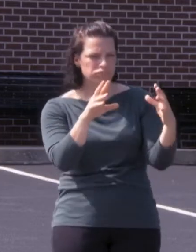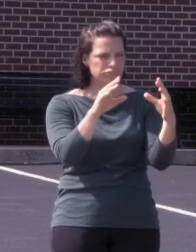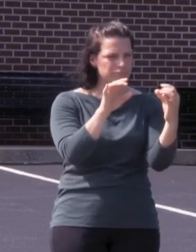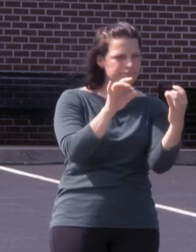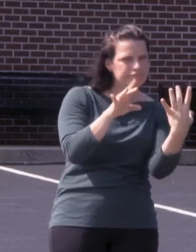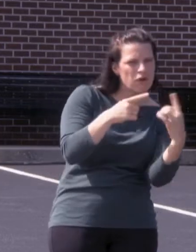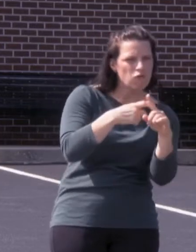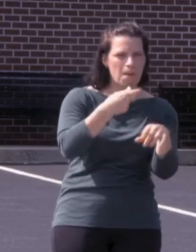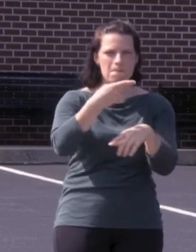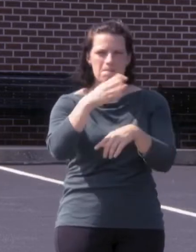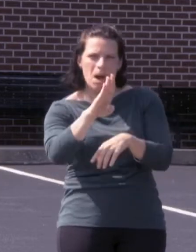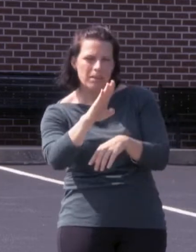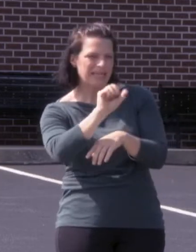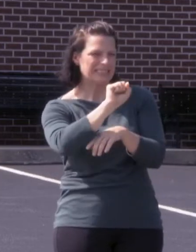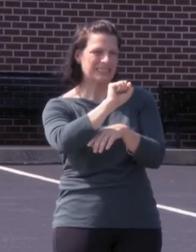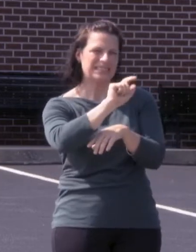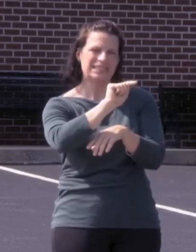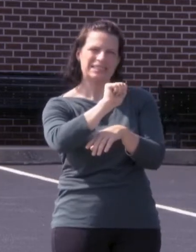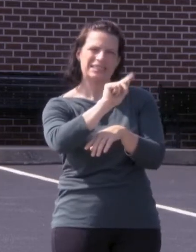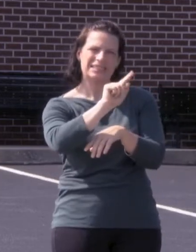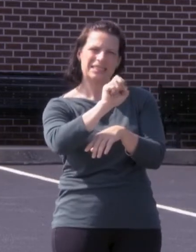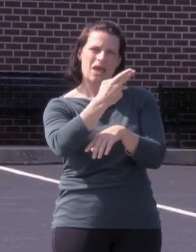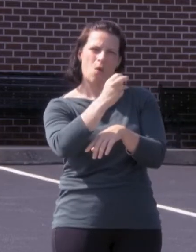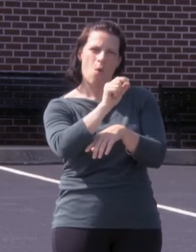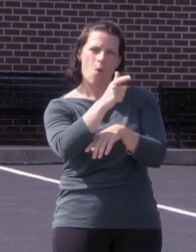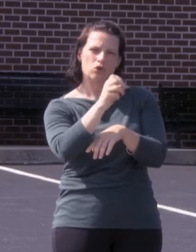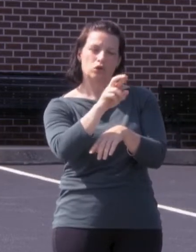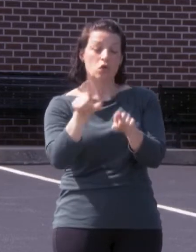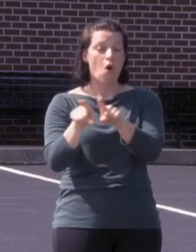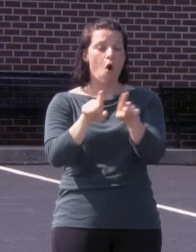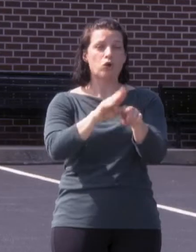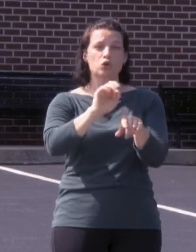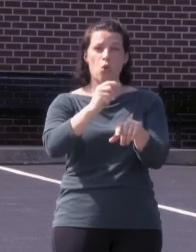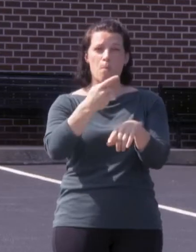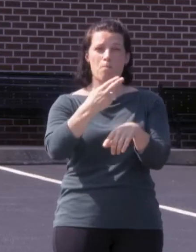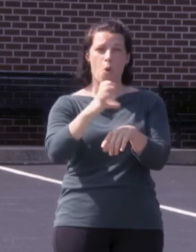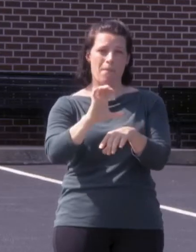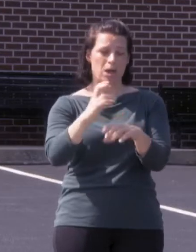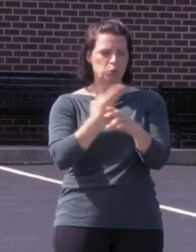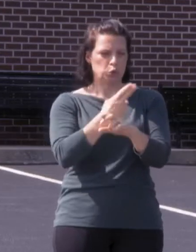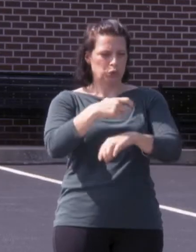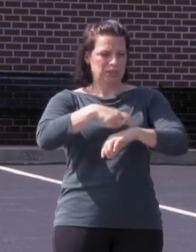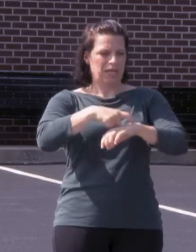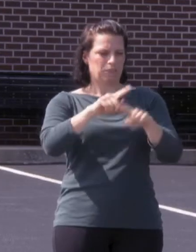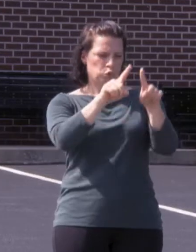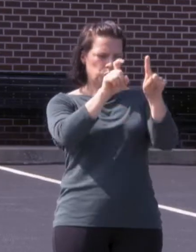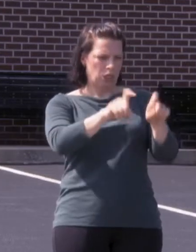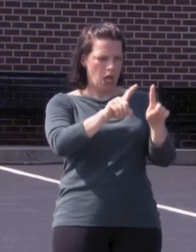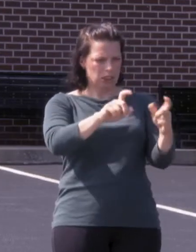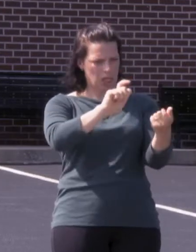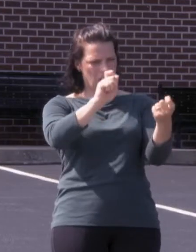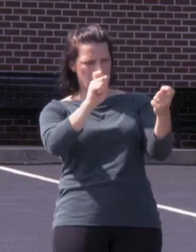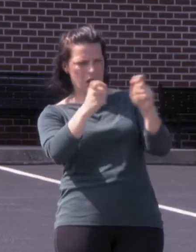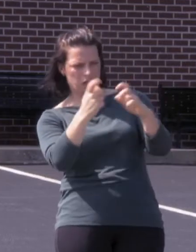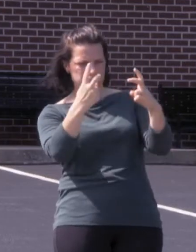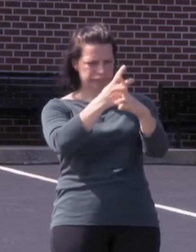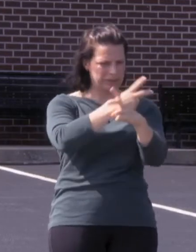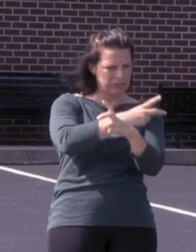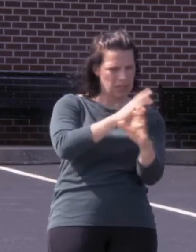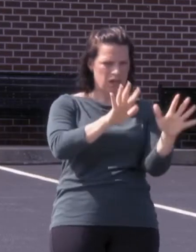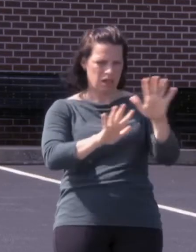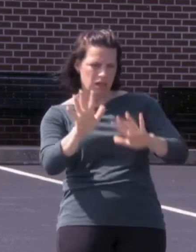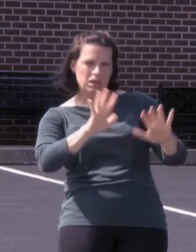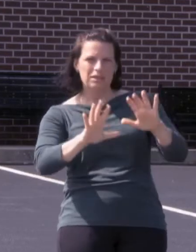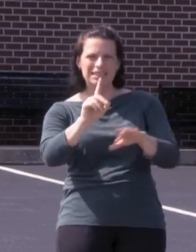public. In addition, MOPEC will also use this time, moving forward, to test and refine the database and